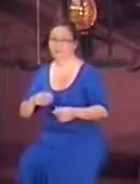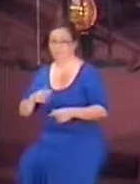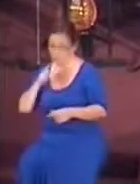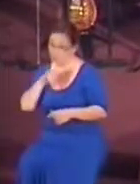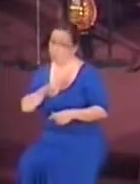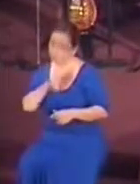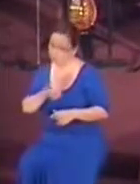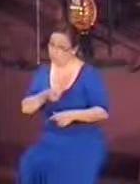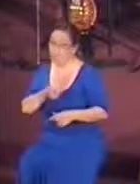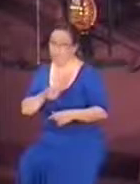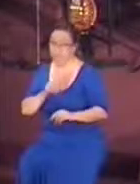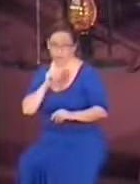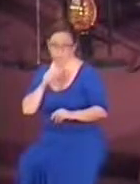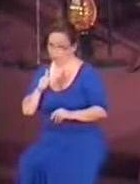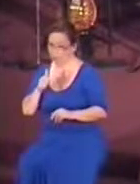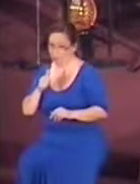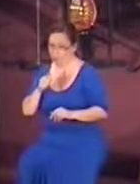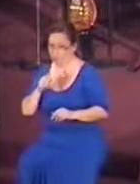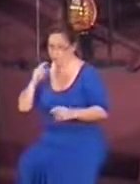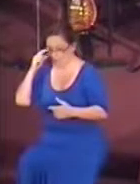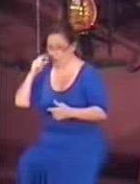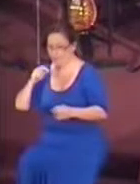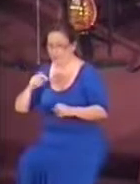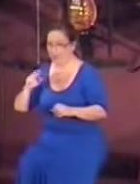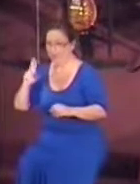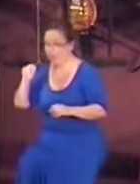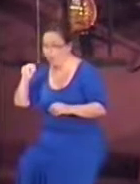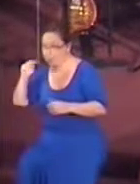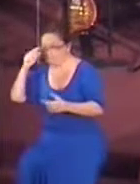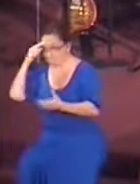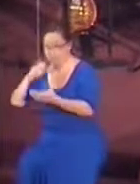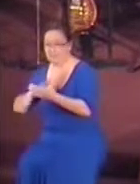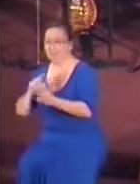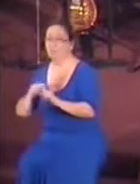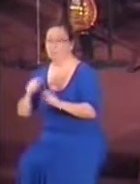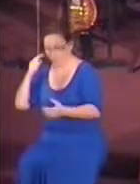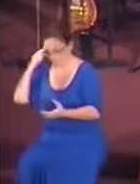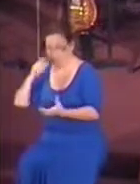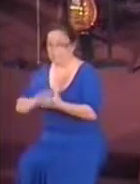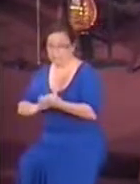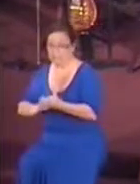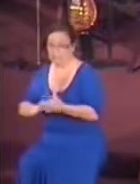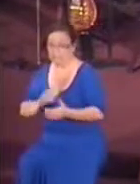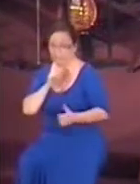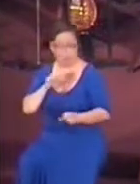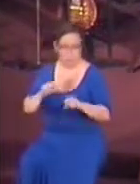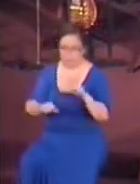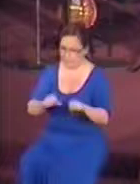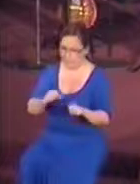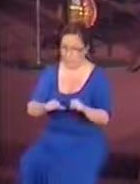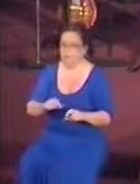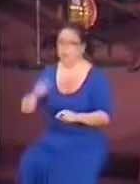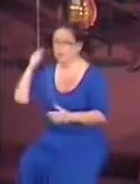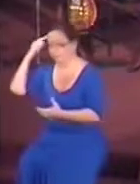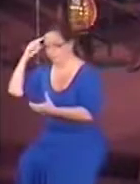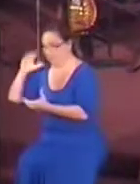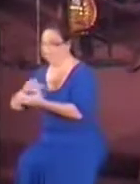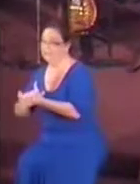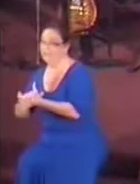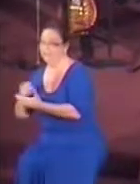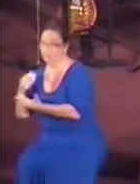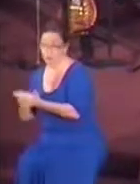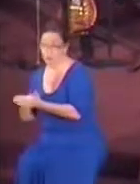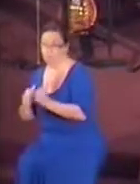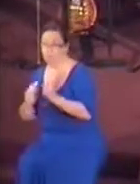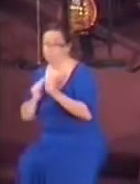him. Do not be unbelieving, but believing. Do not doubt. Believe on the evidence.